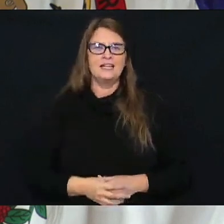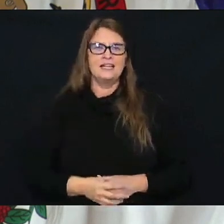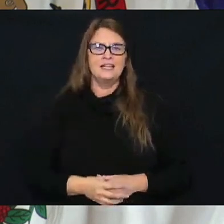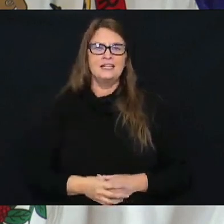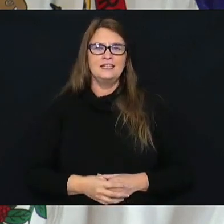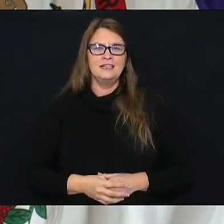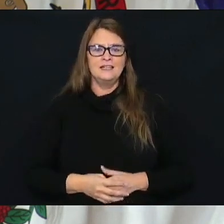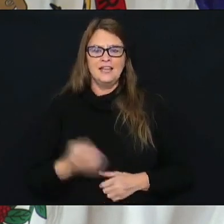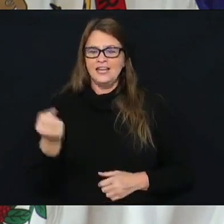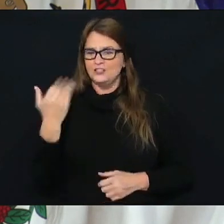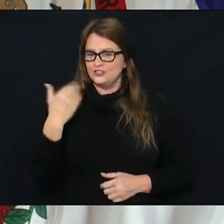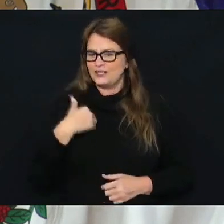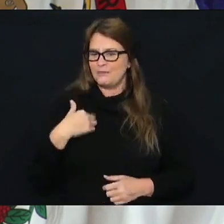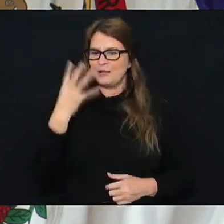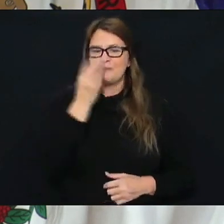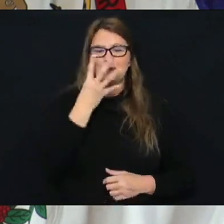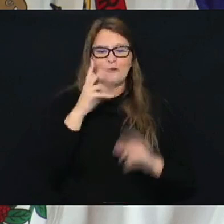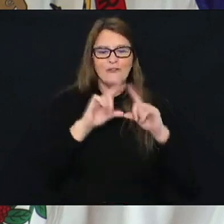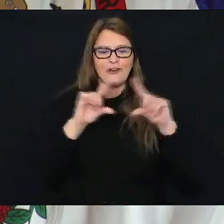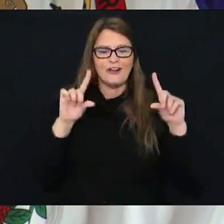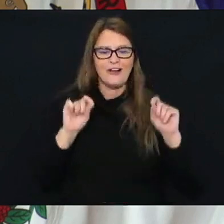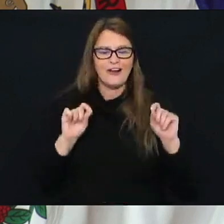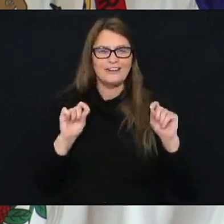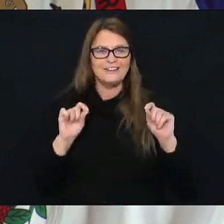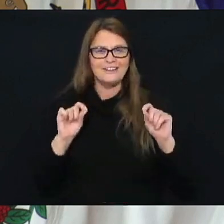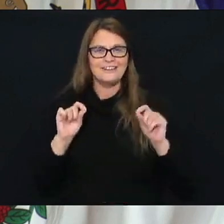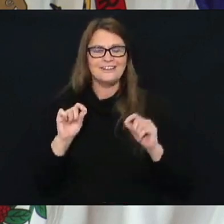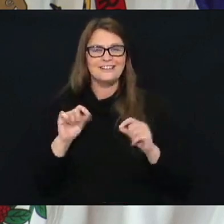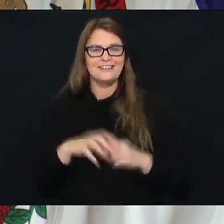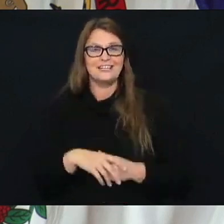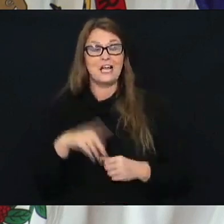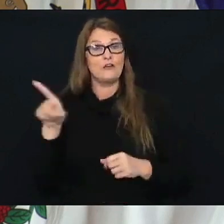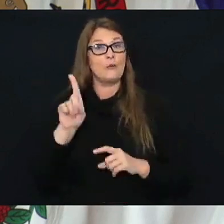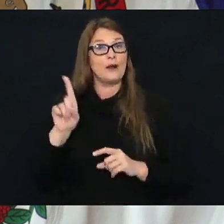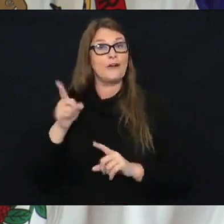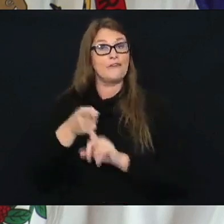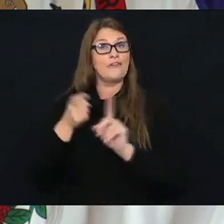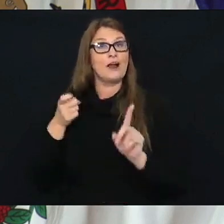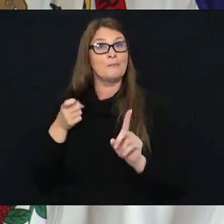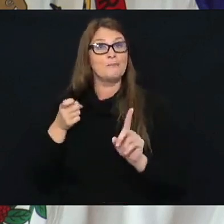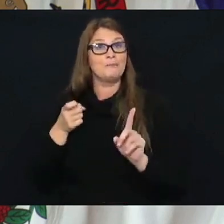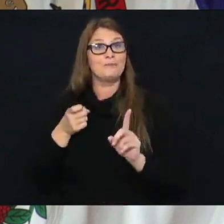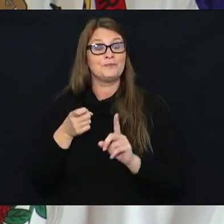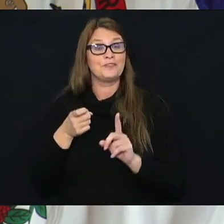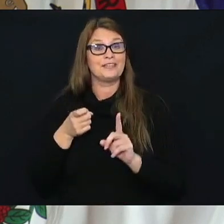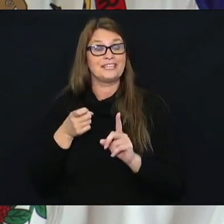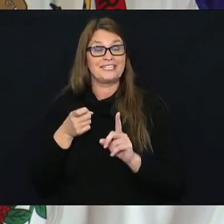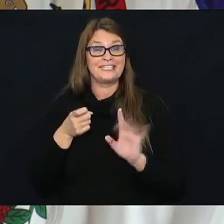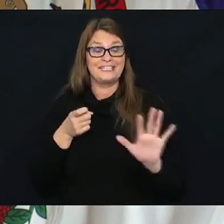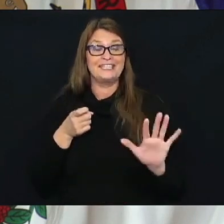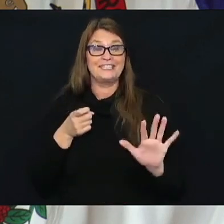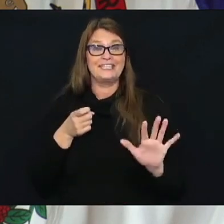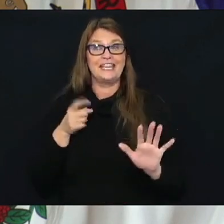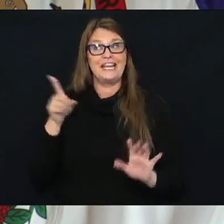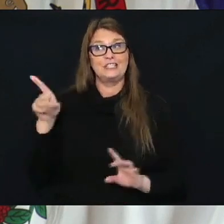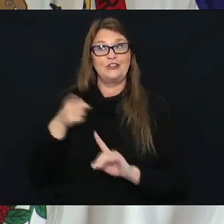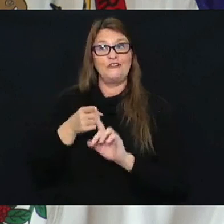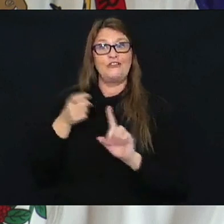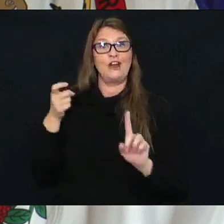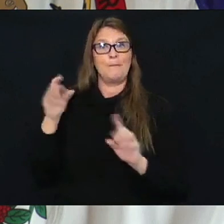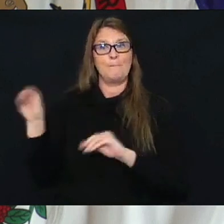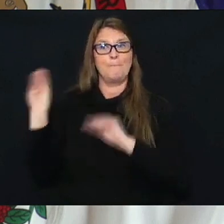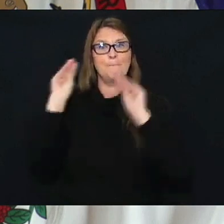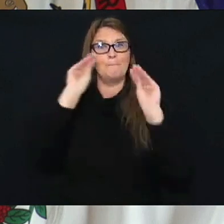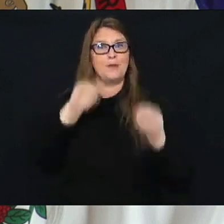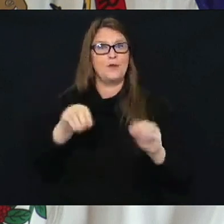and she sent me this beautiful card and everything. And she is from, now get this, I got to tell you this real quick, but she just